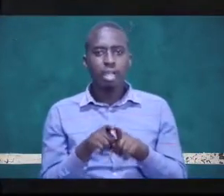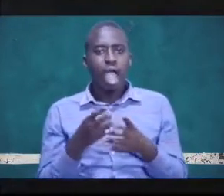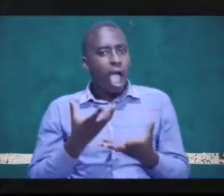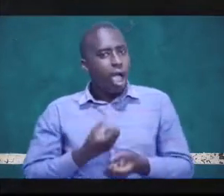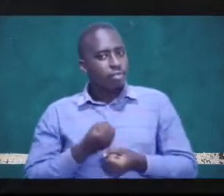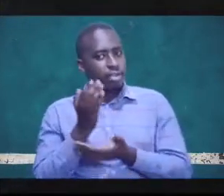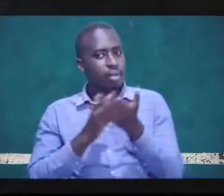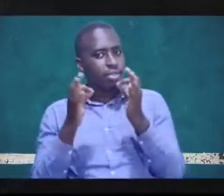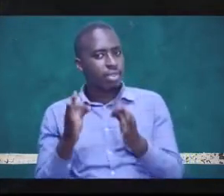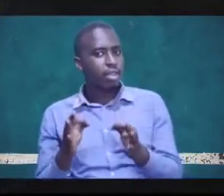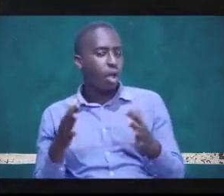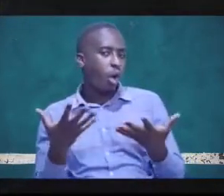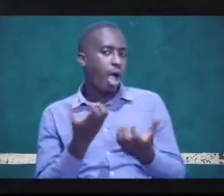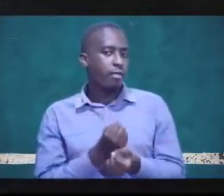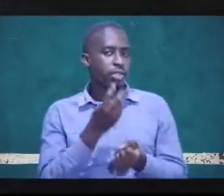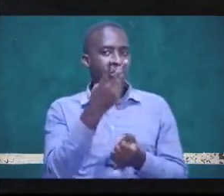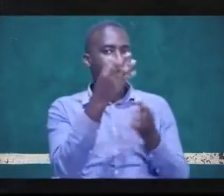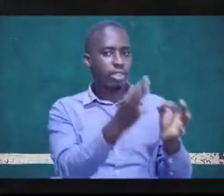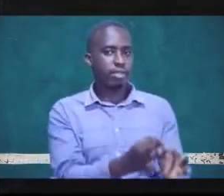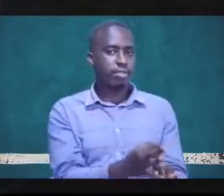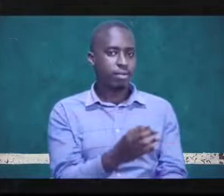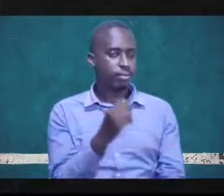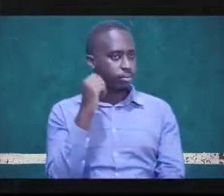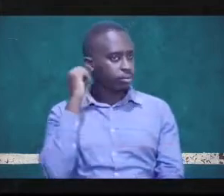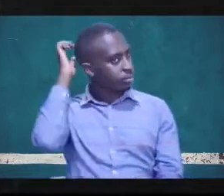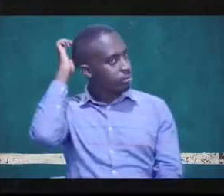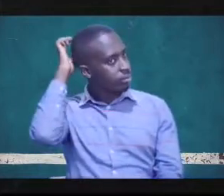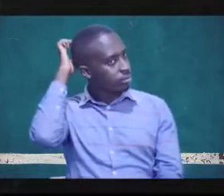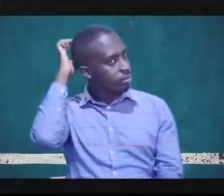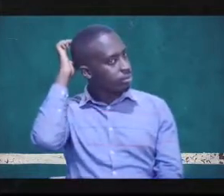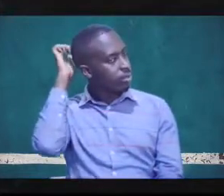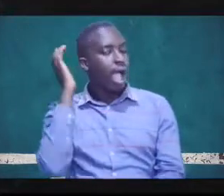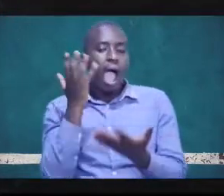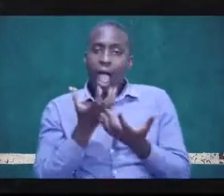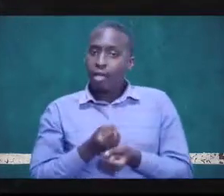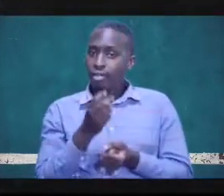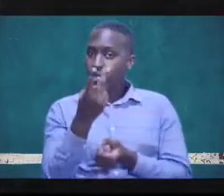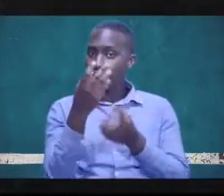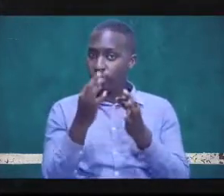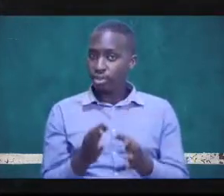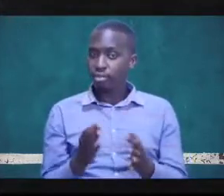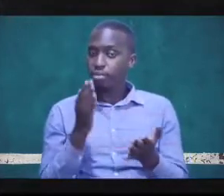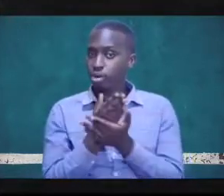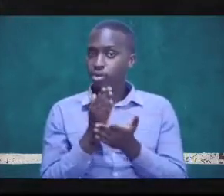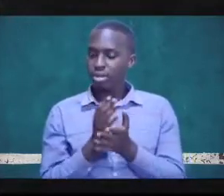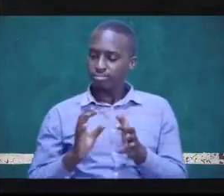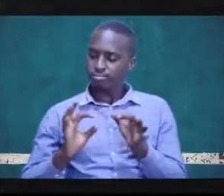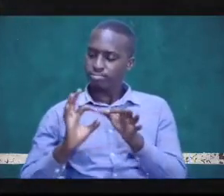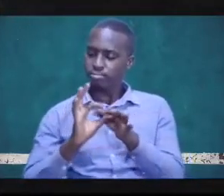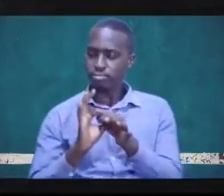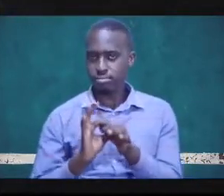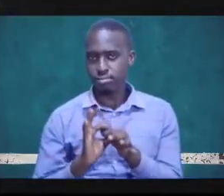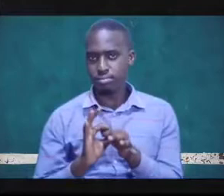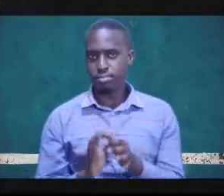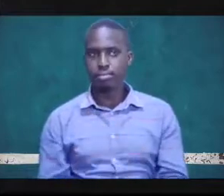having something or having two things that are combined. So when this